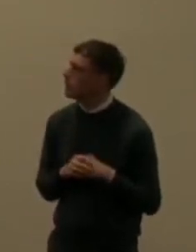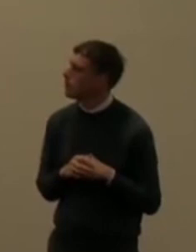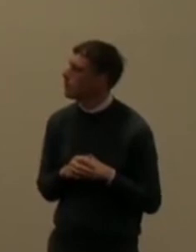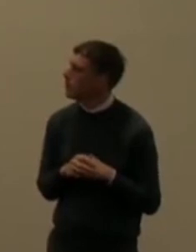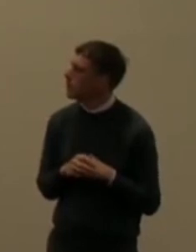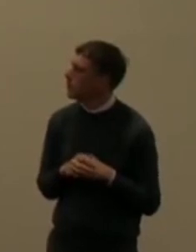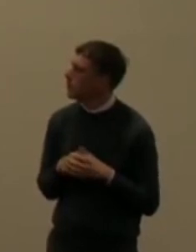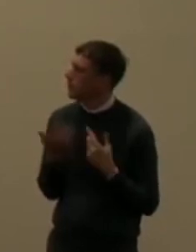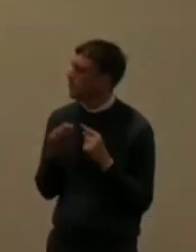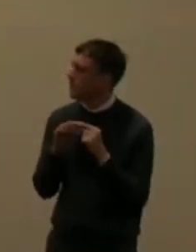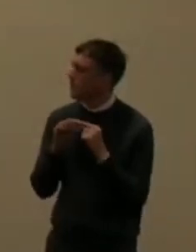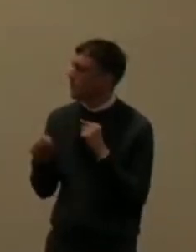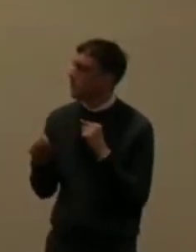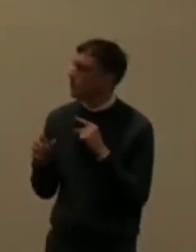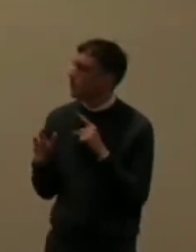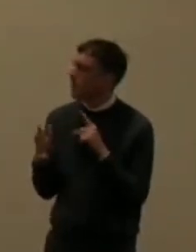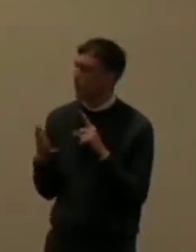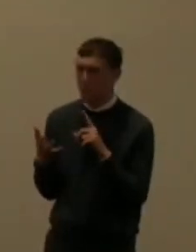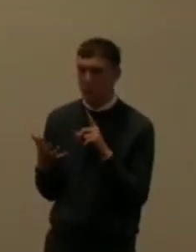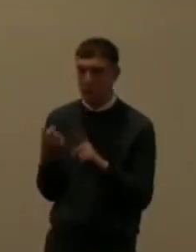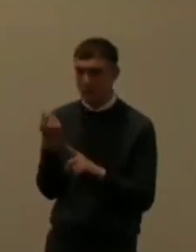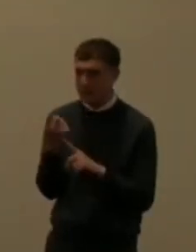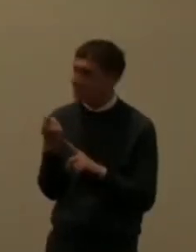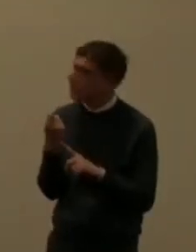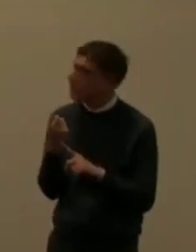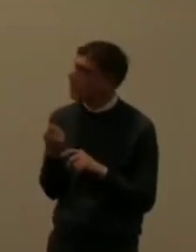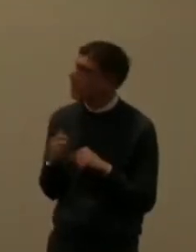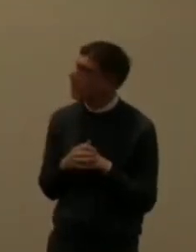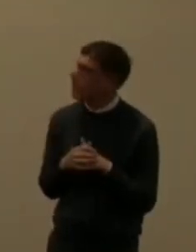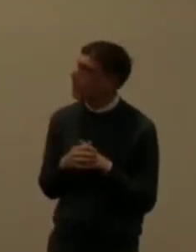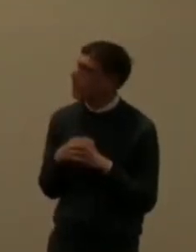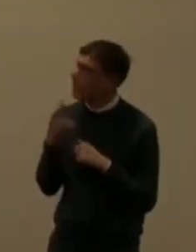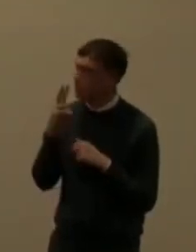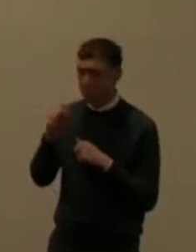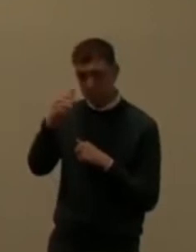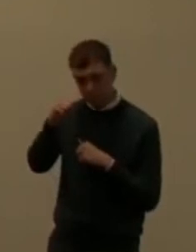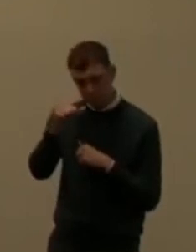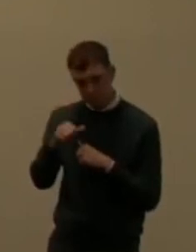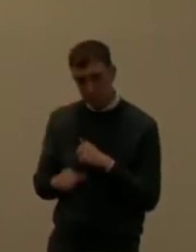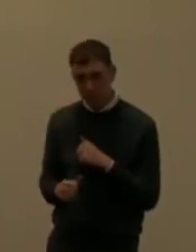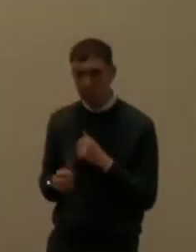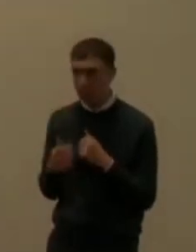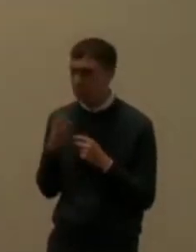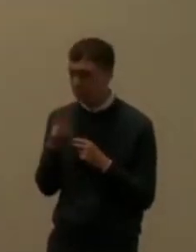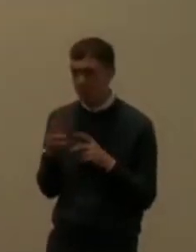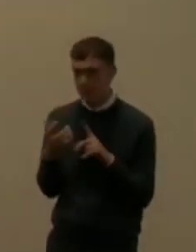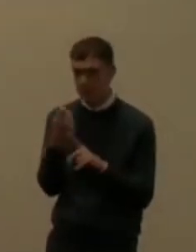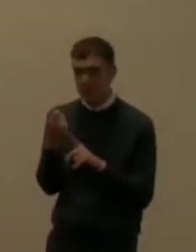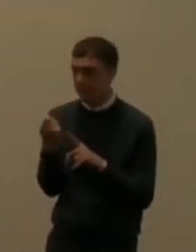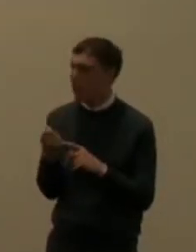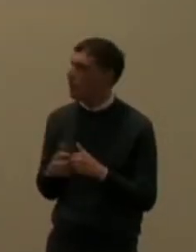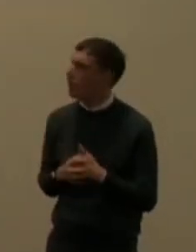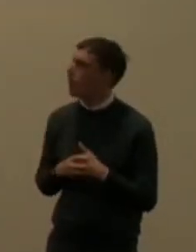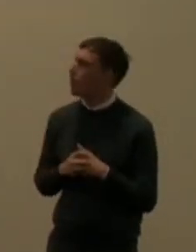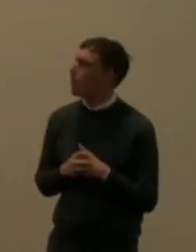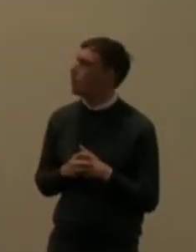the pipeline executed successfully, and we can see the different, all the different steps were executed successfully, and we can